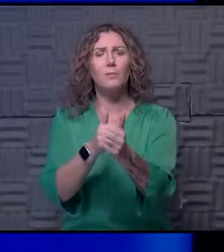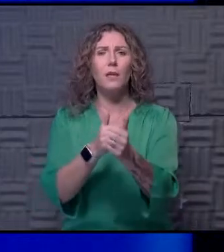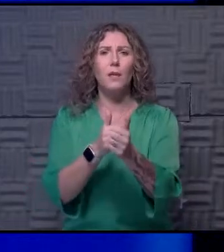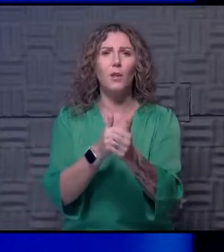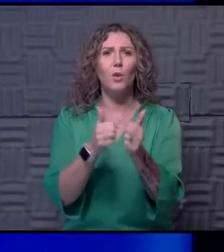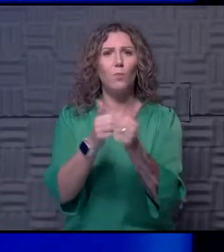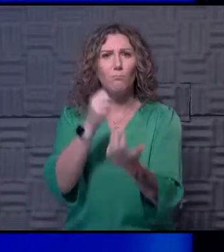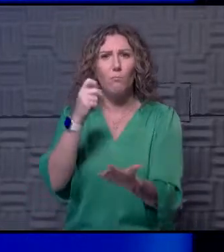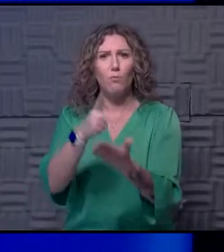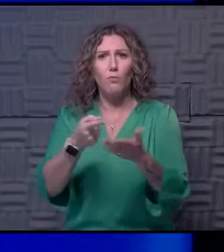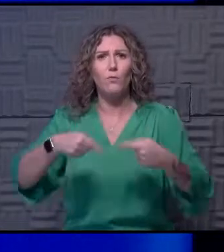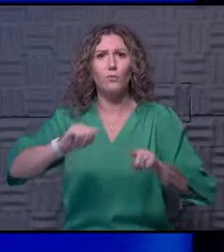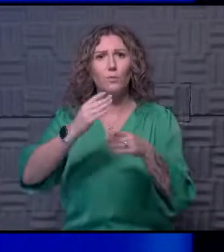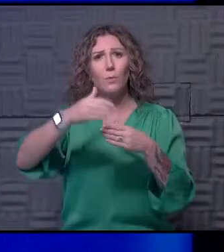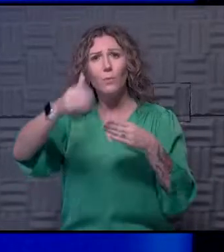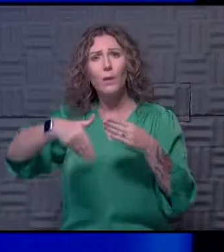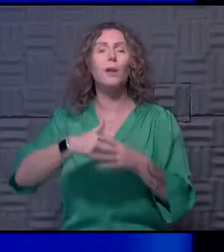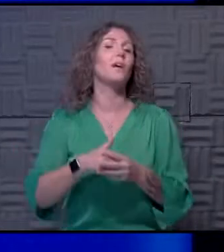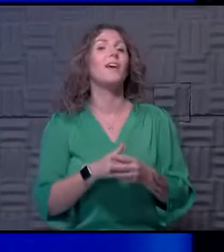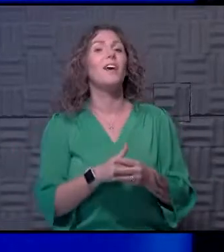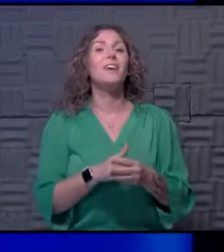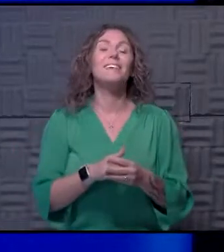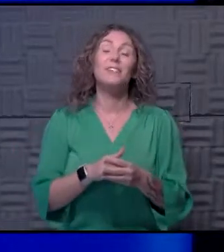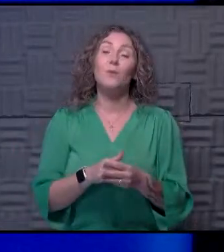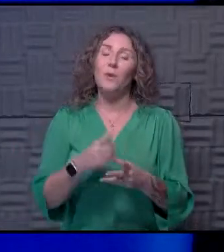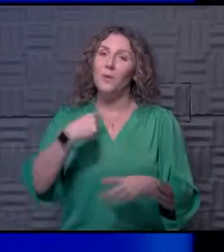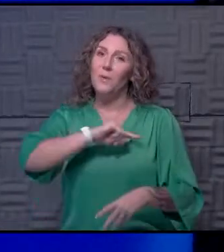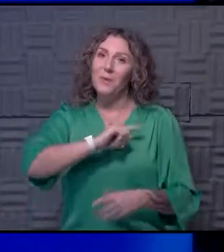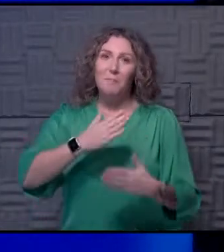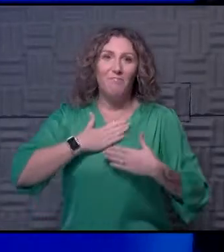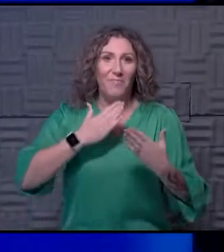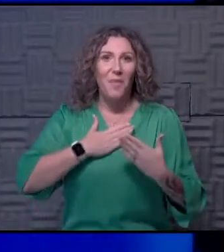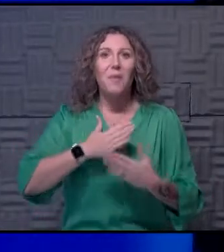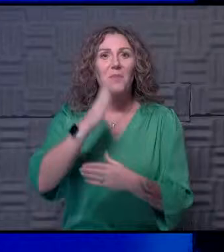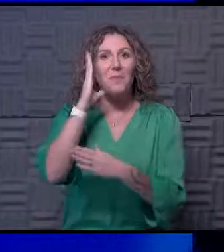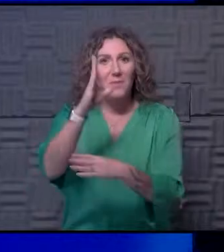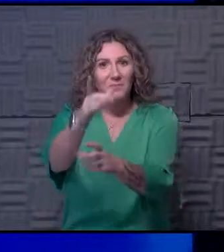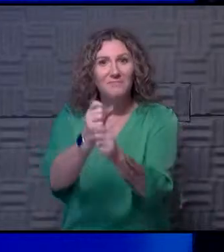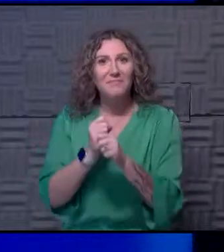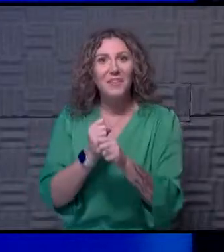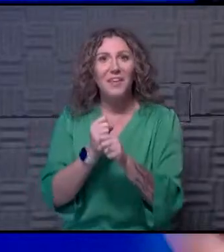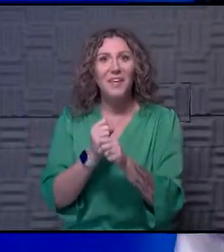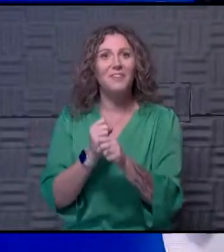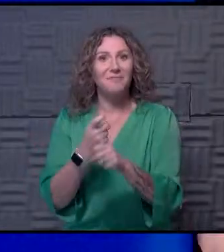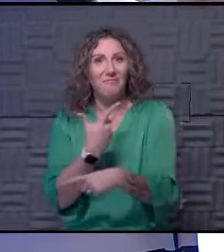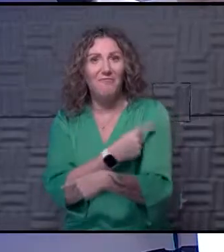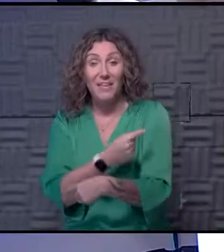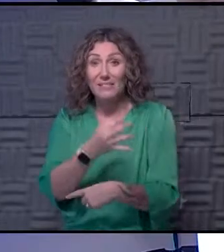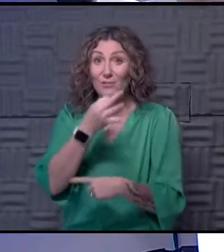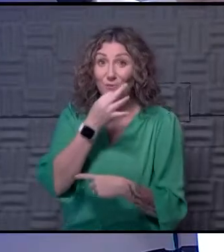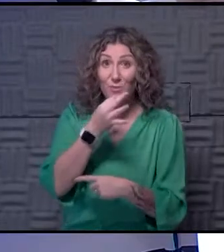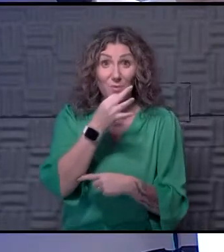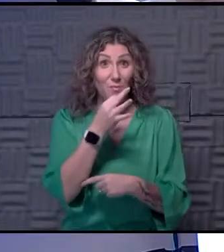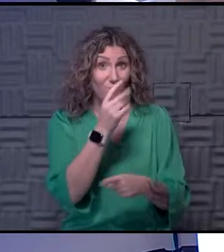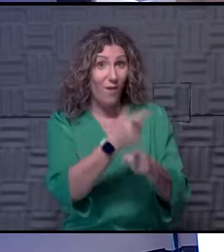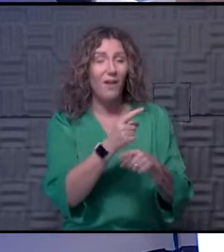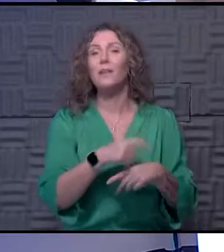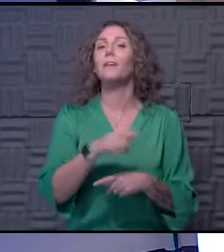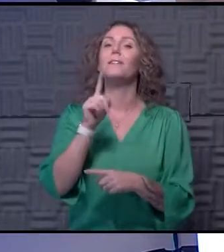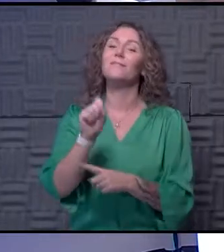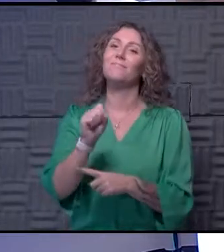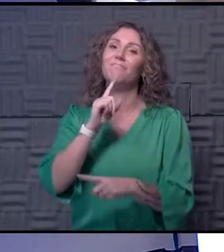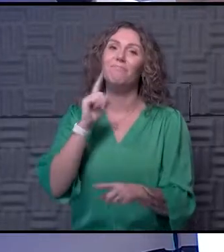the approval over the weekend? Yeah, well, first of all, we're delighted to say we are going to be getting vaccines this week, and it's coming up soon, Hawk. Yeah, absolutely. You know,